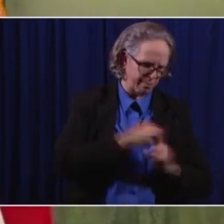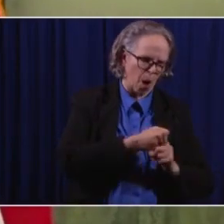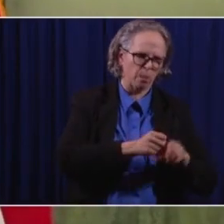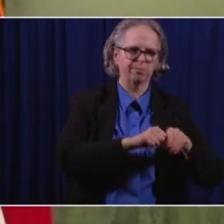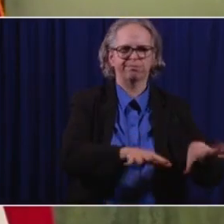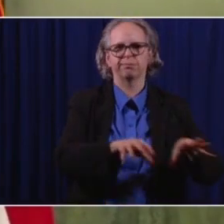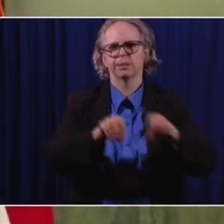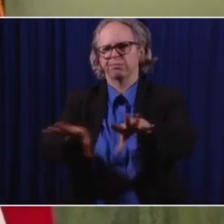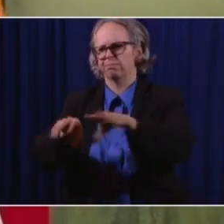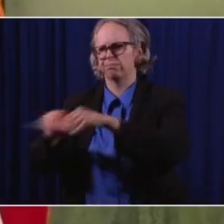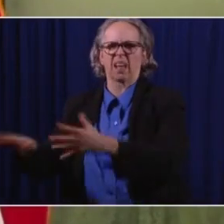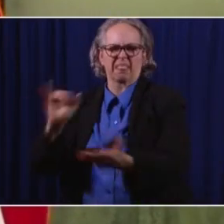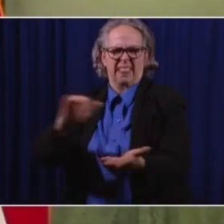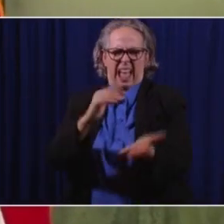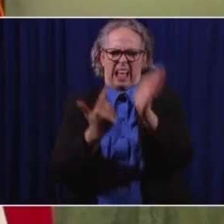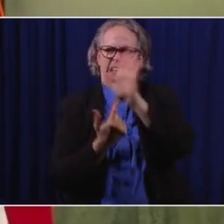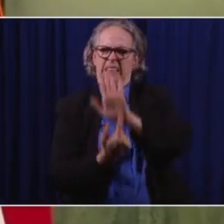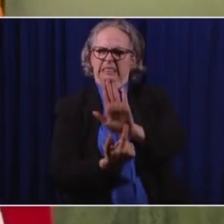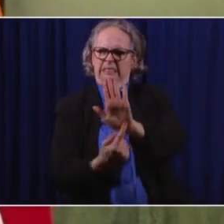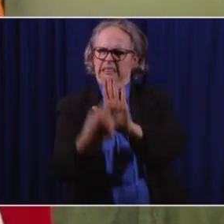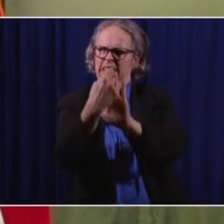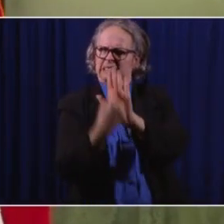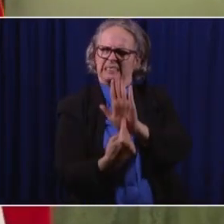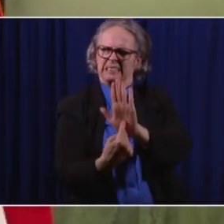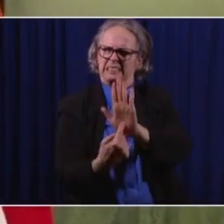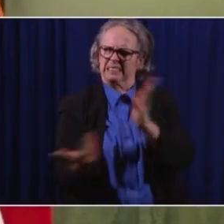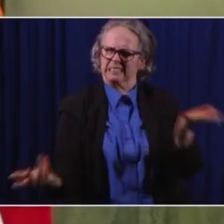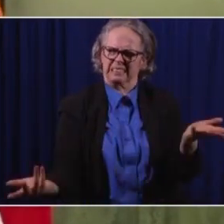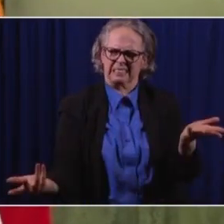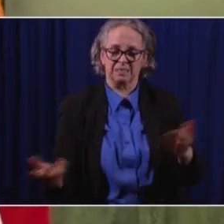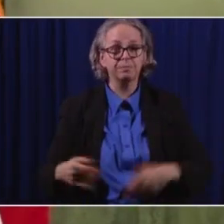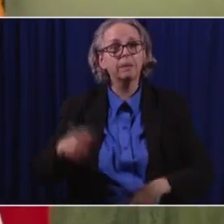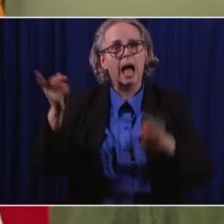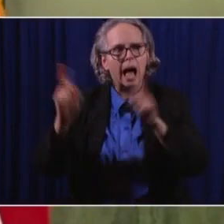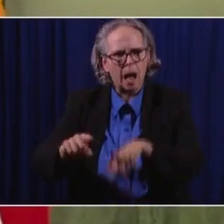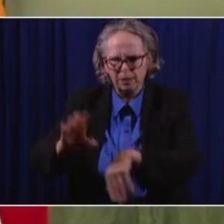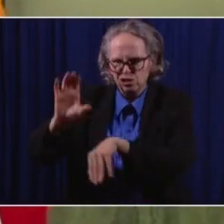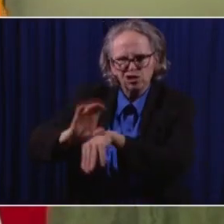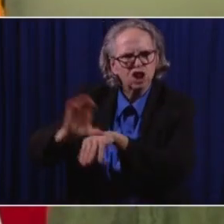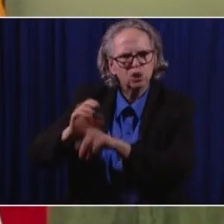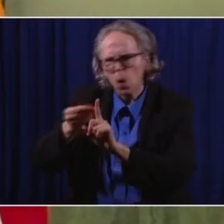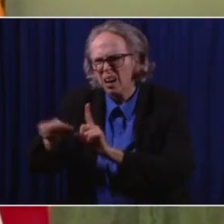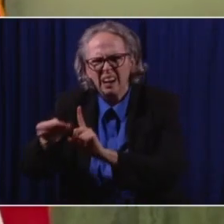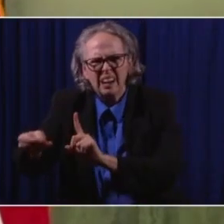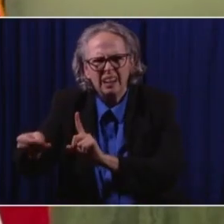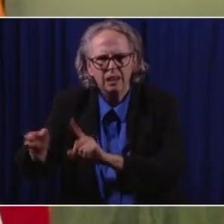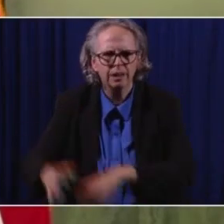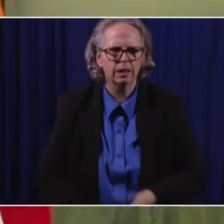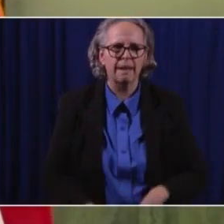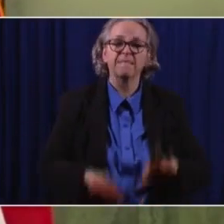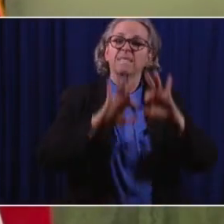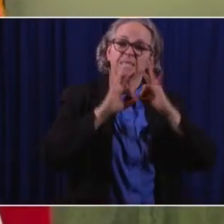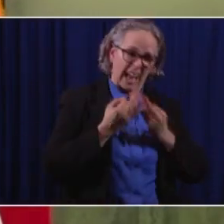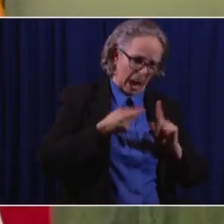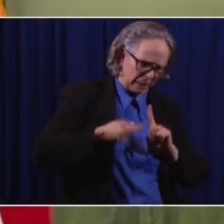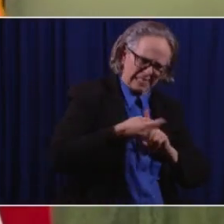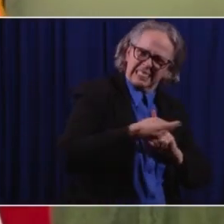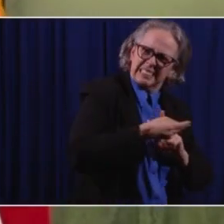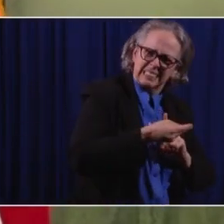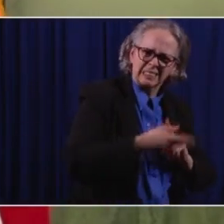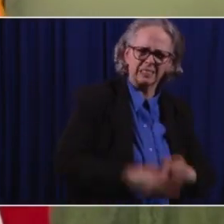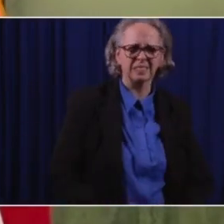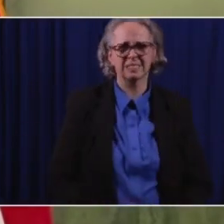spread among families and households, in churches, and at after-school activities and sports.